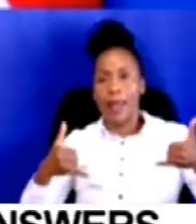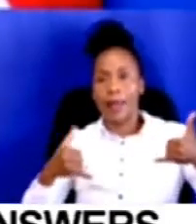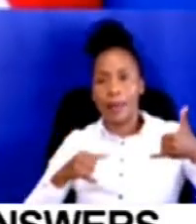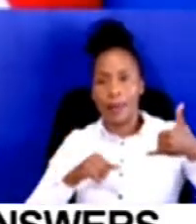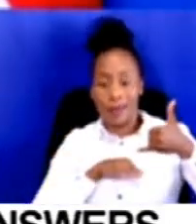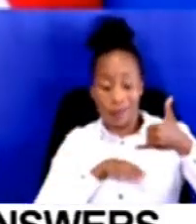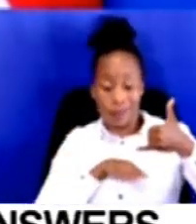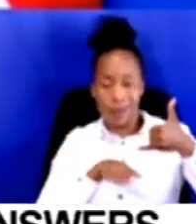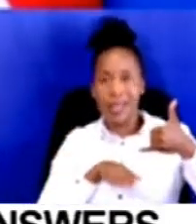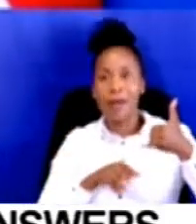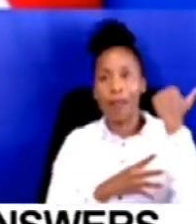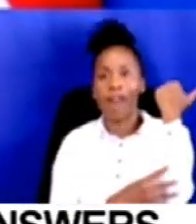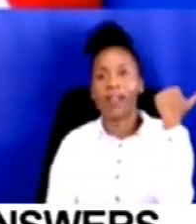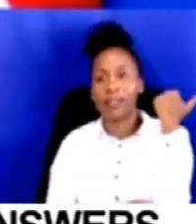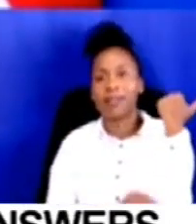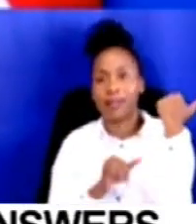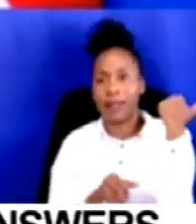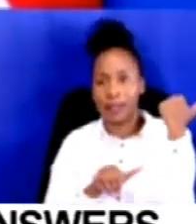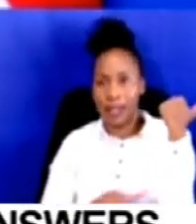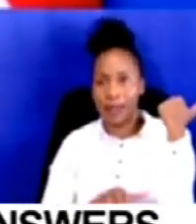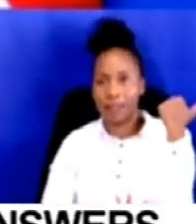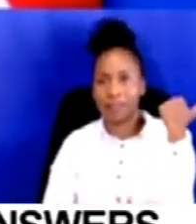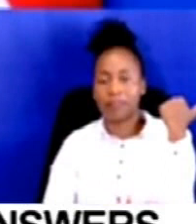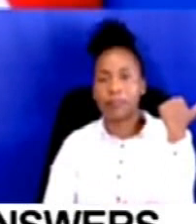But we are of the view that